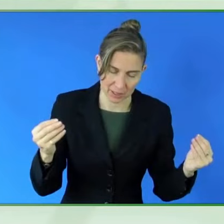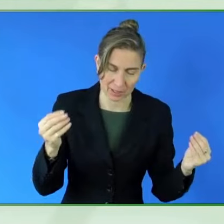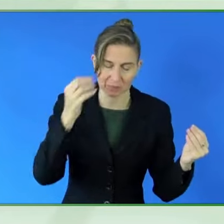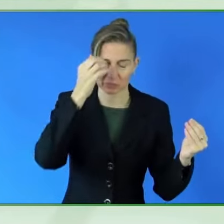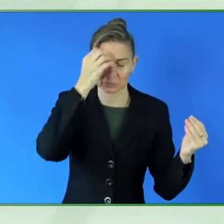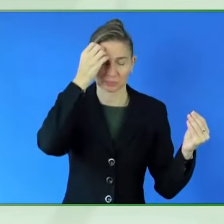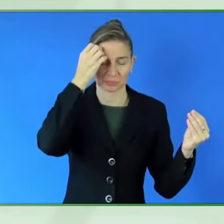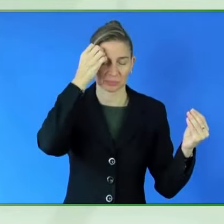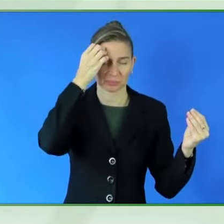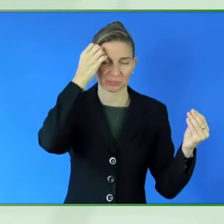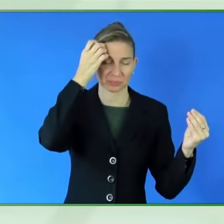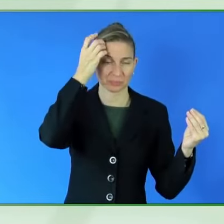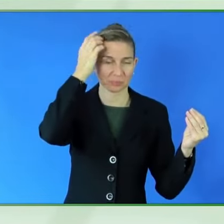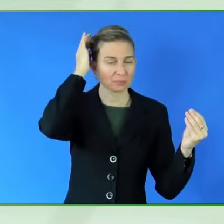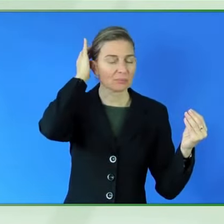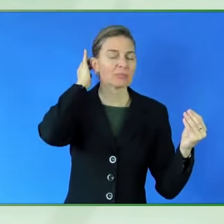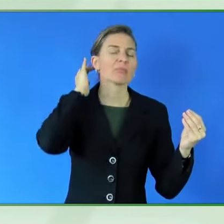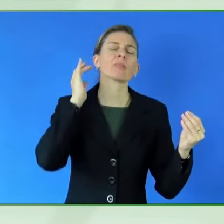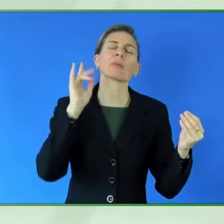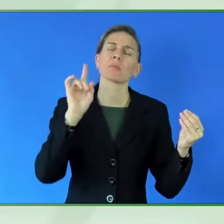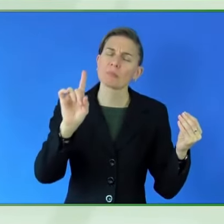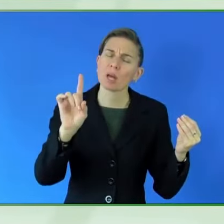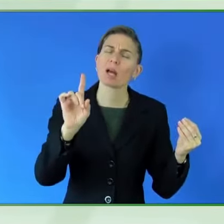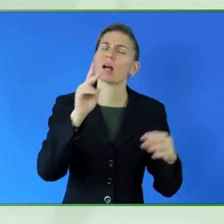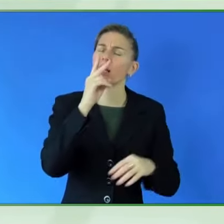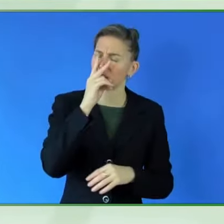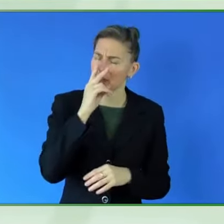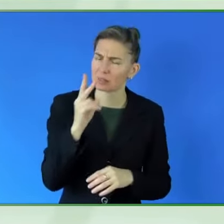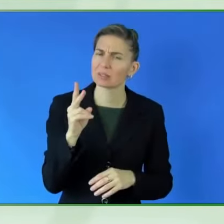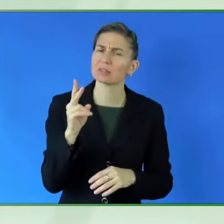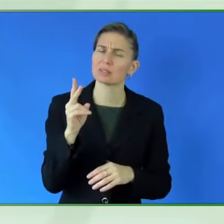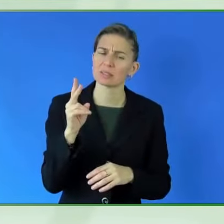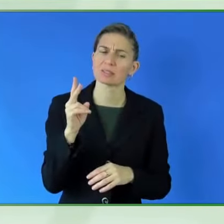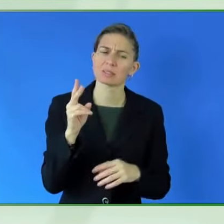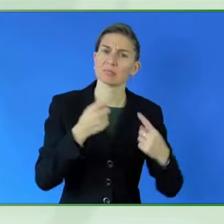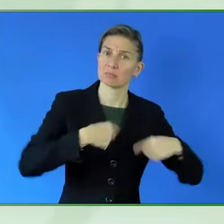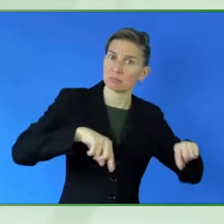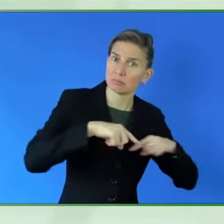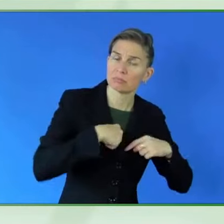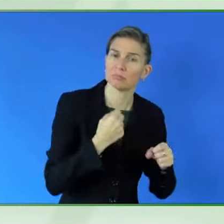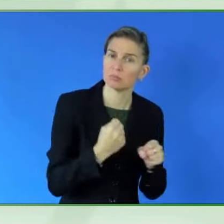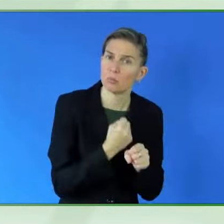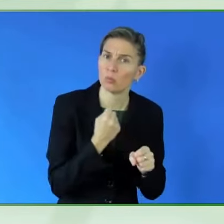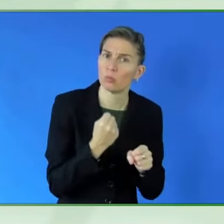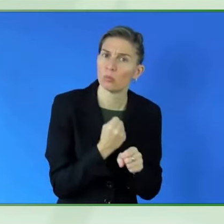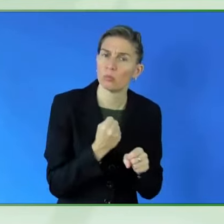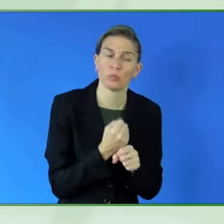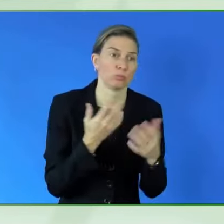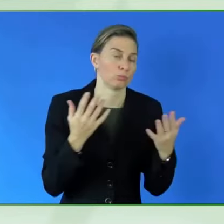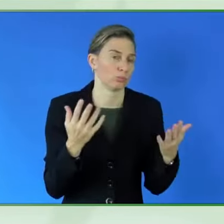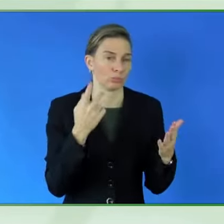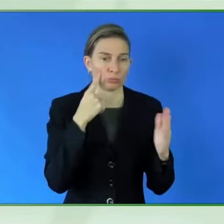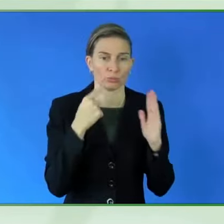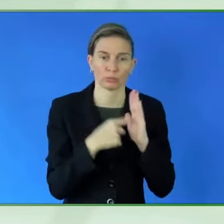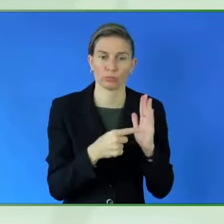senses, but we see that our work, for example, in Latin America would